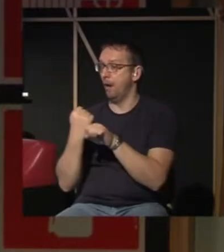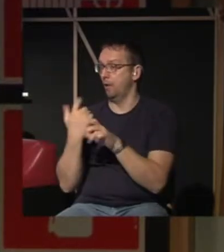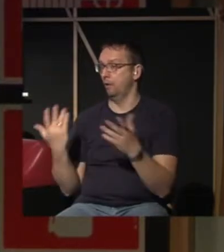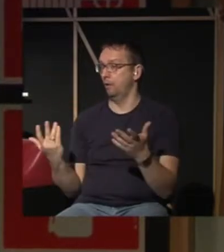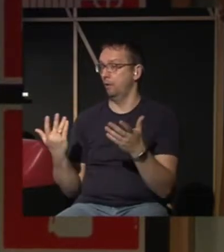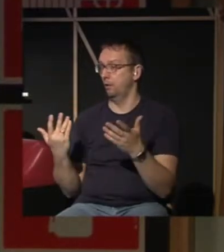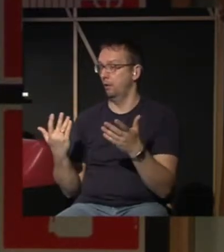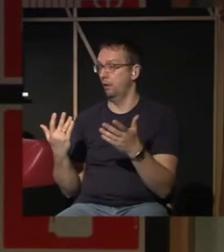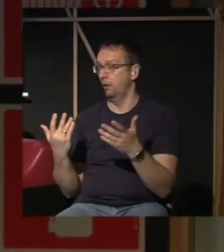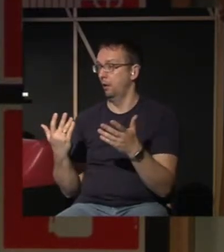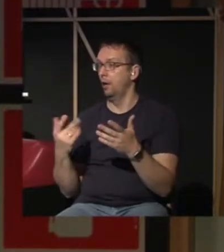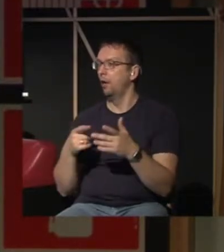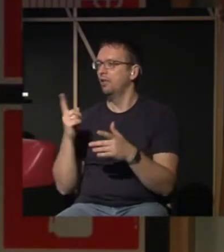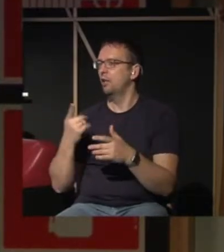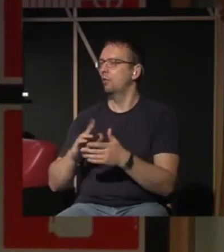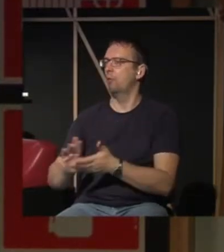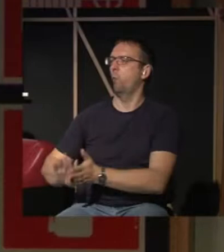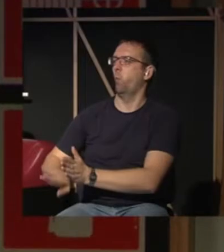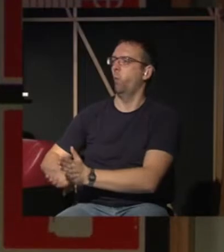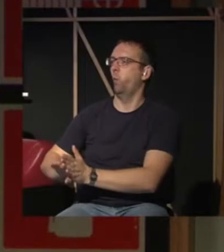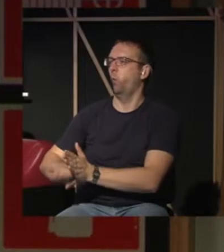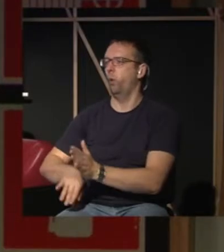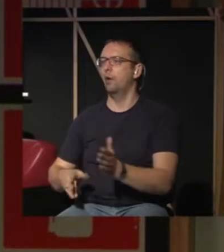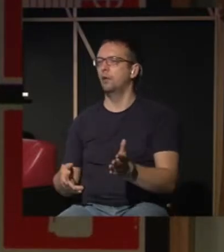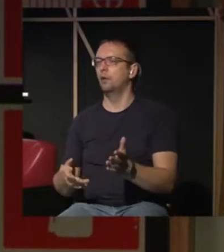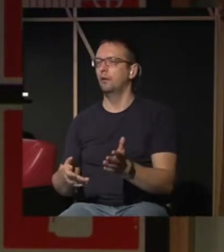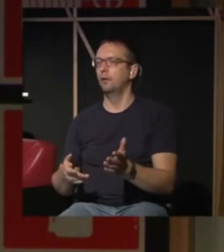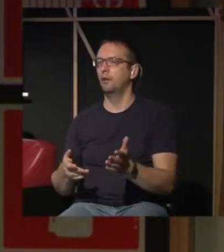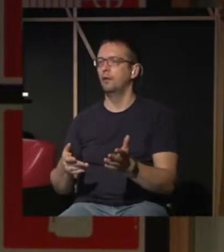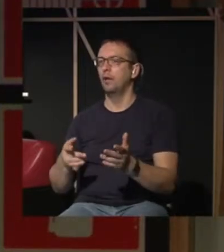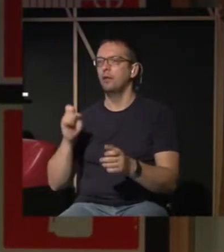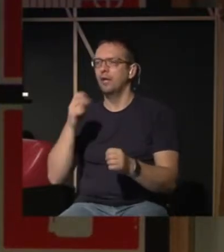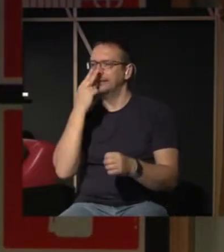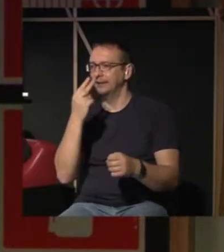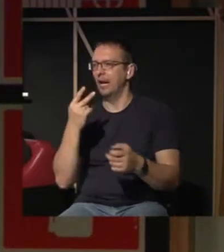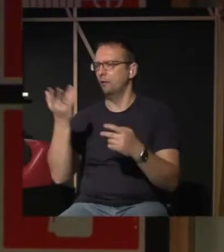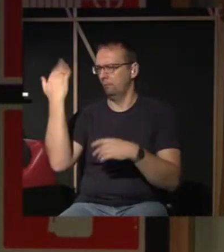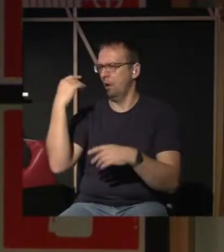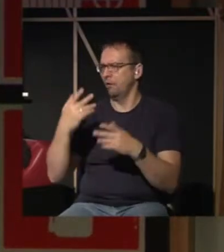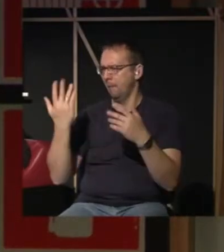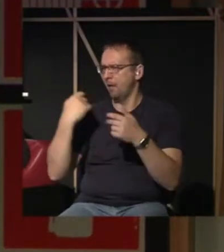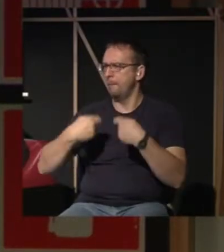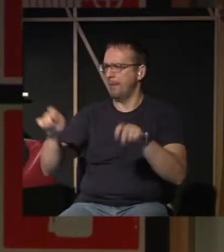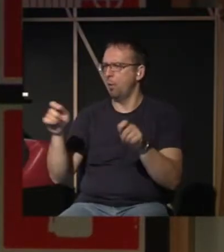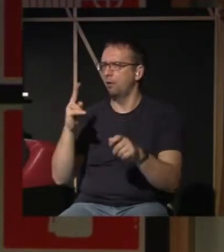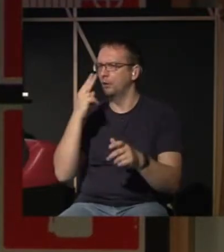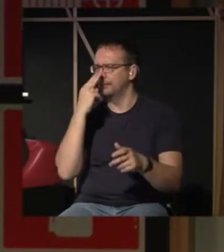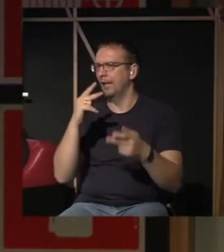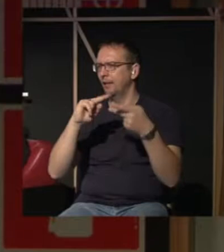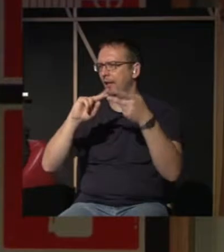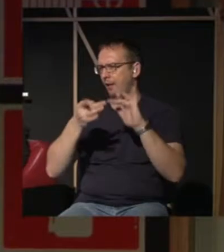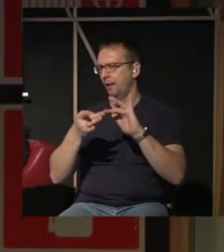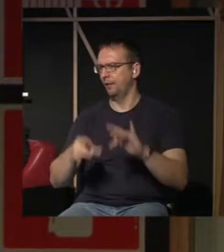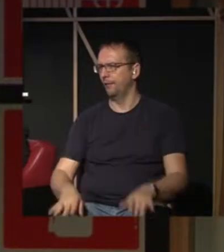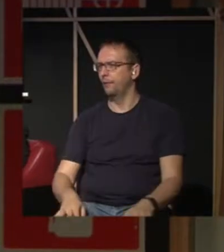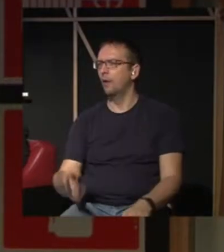will also be able to access our sustainability report for this tournament. But again, what I want to highlight here is